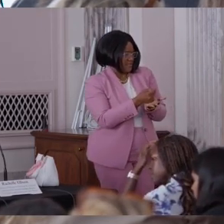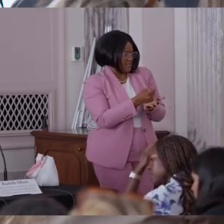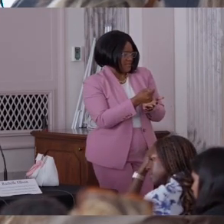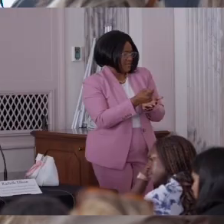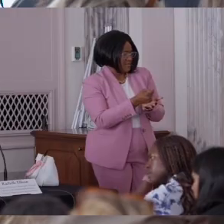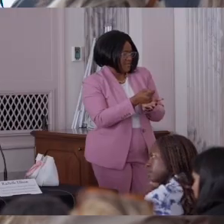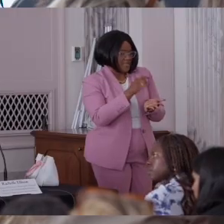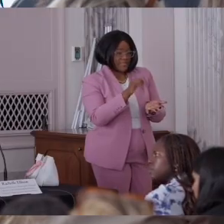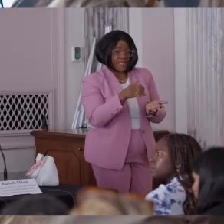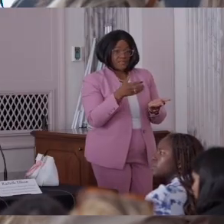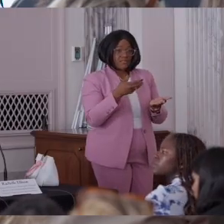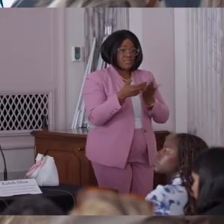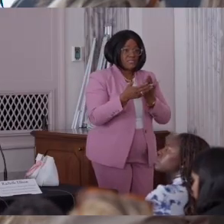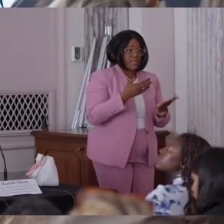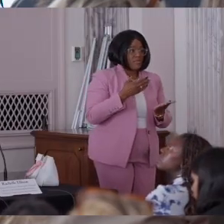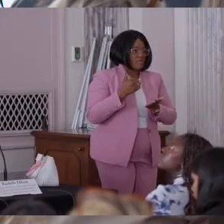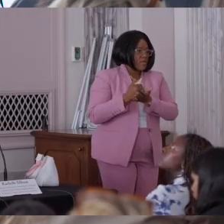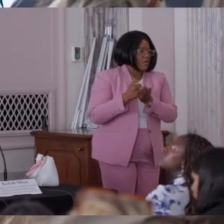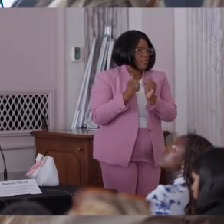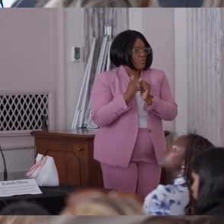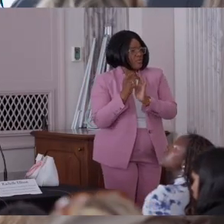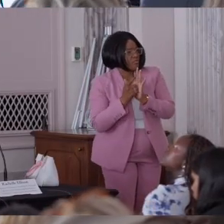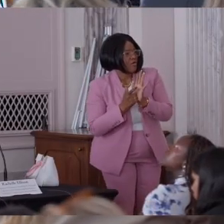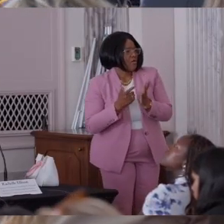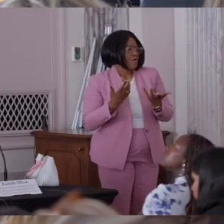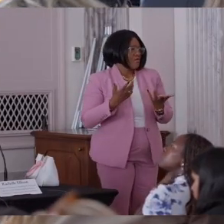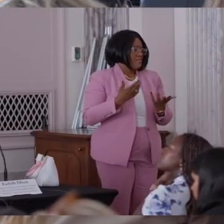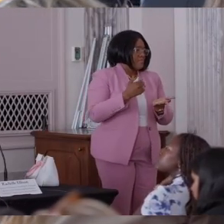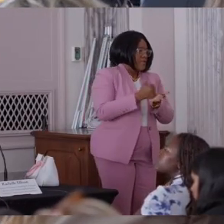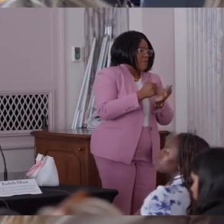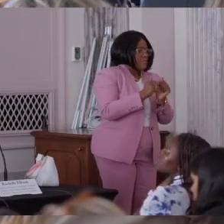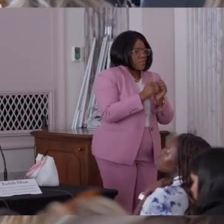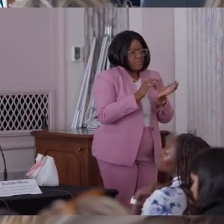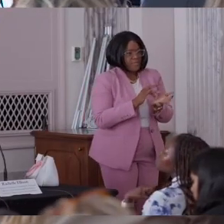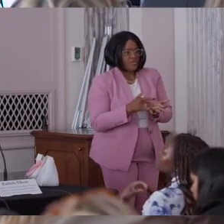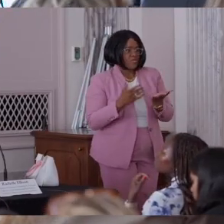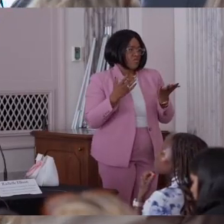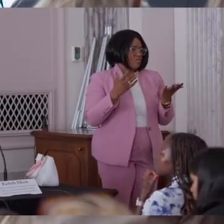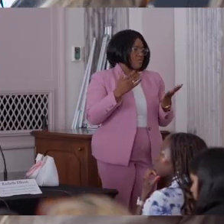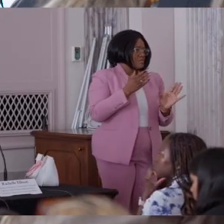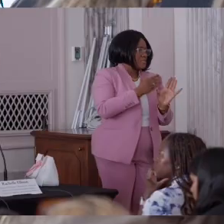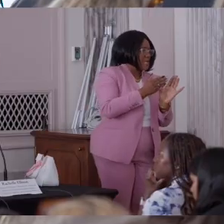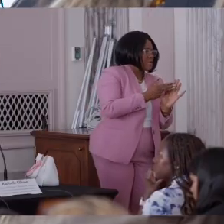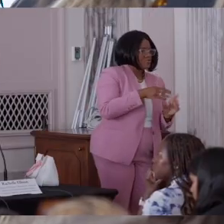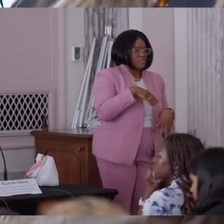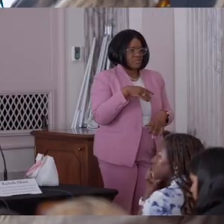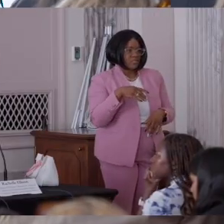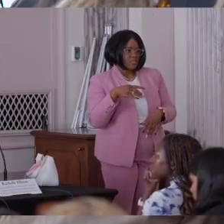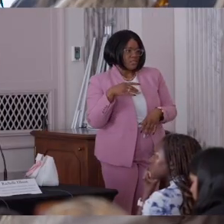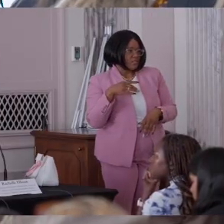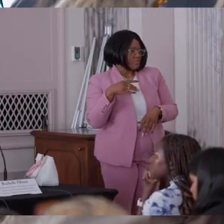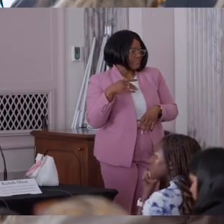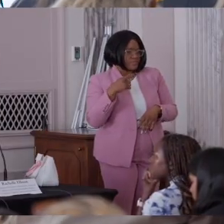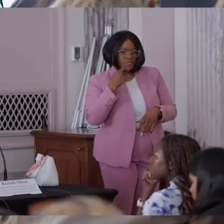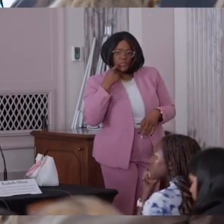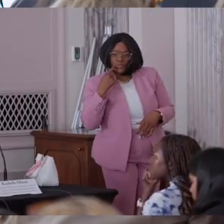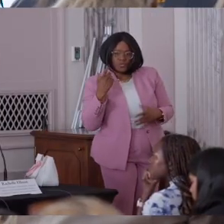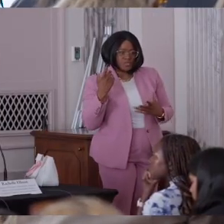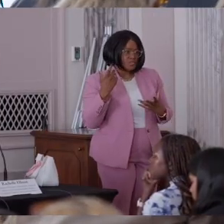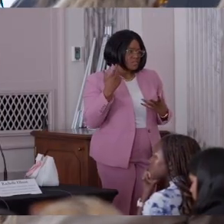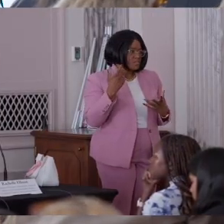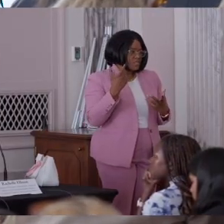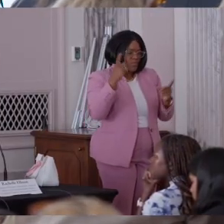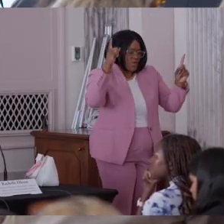whether that's medication, whether it's medication for a psychiatric condition or a substance use disorder.